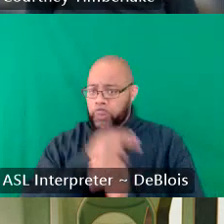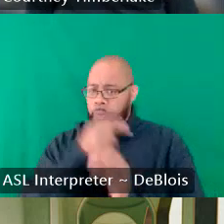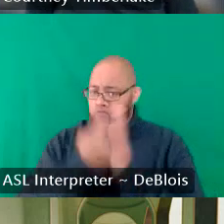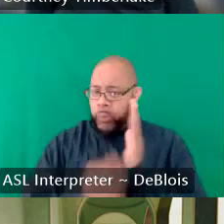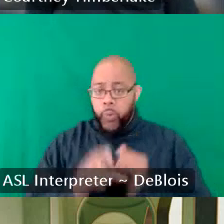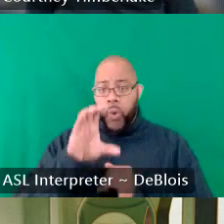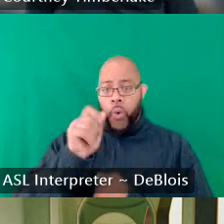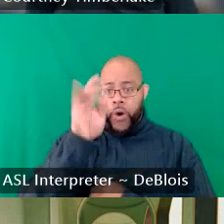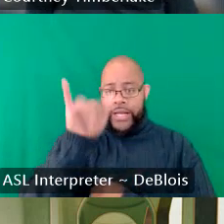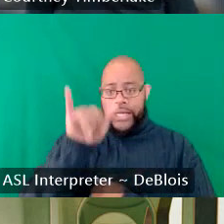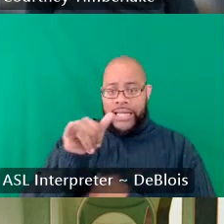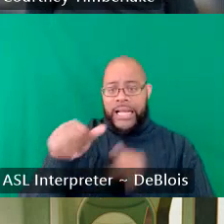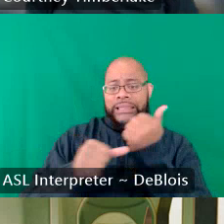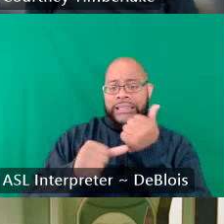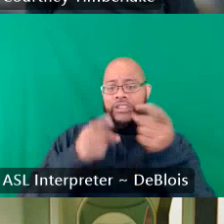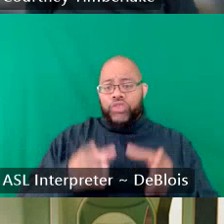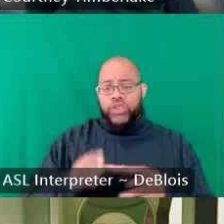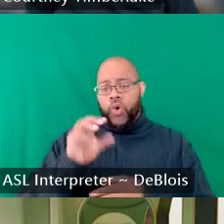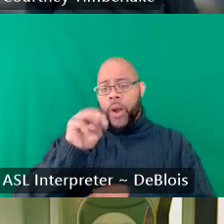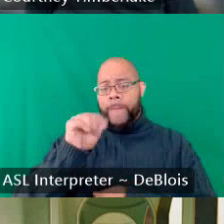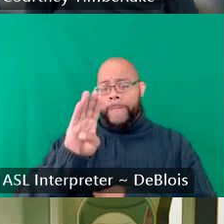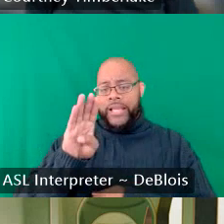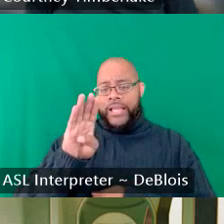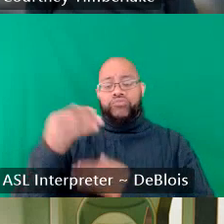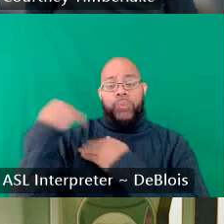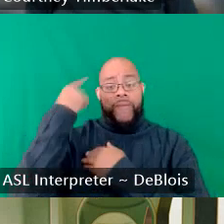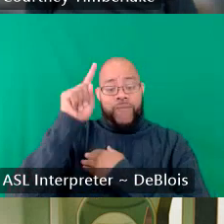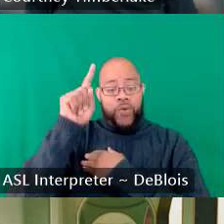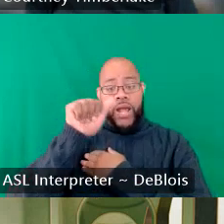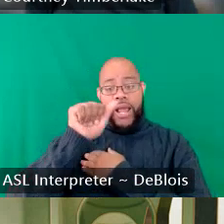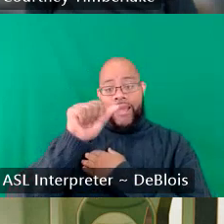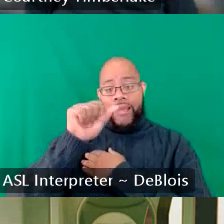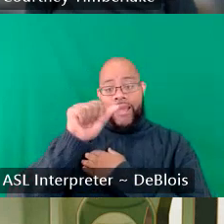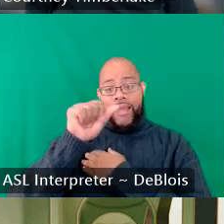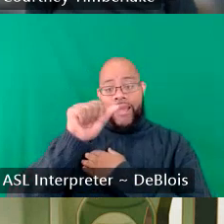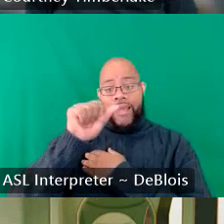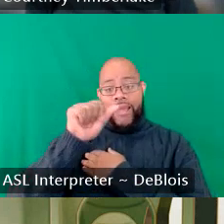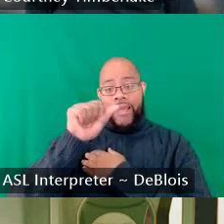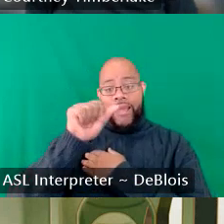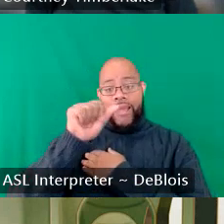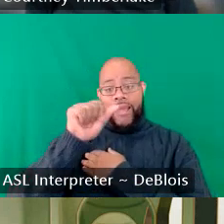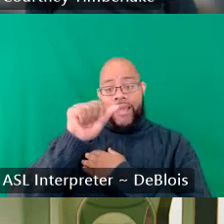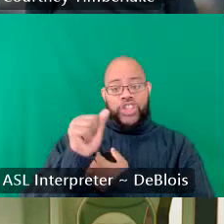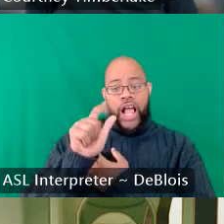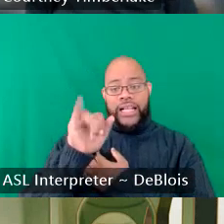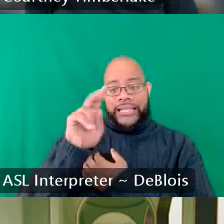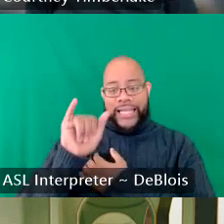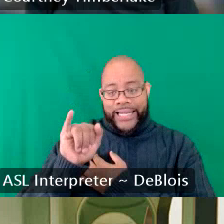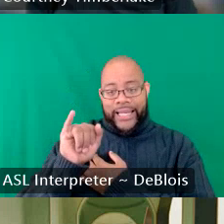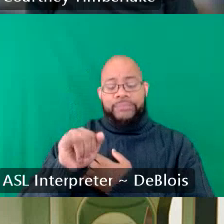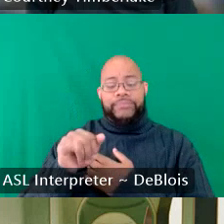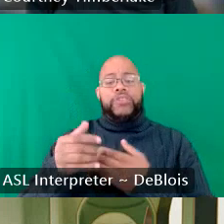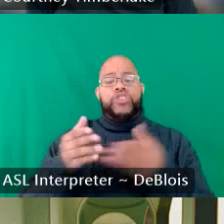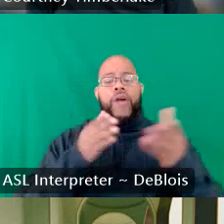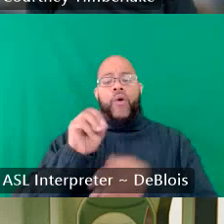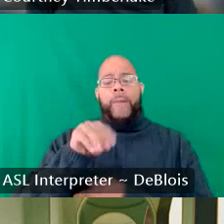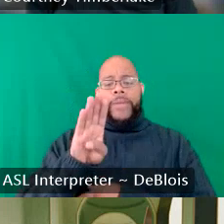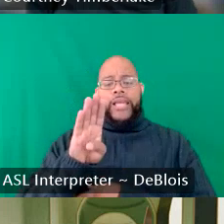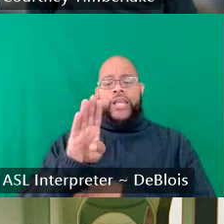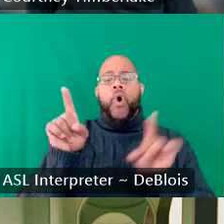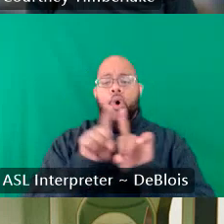the assistant director at OMB who was responsible for A11, and Shalini served at OMB and also